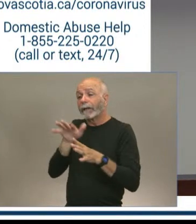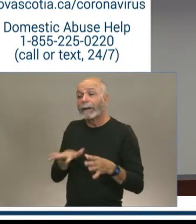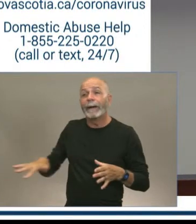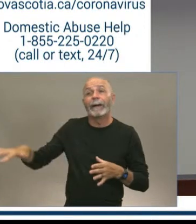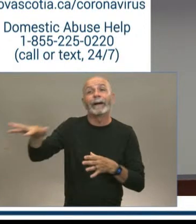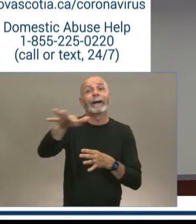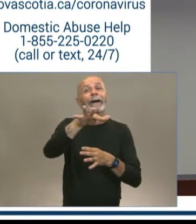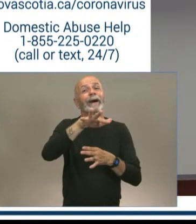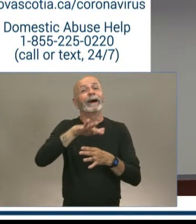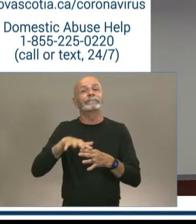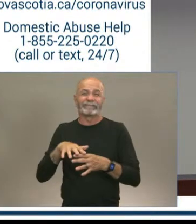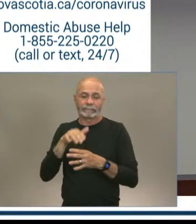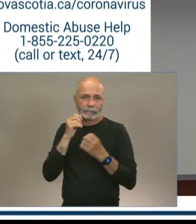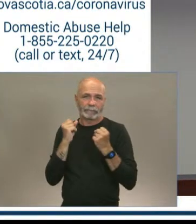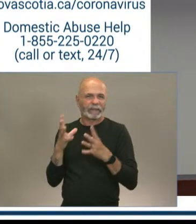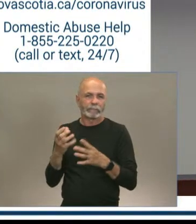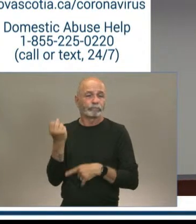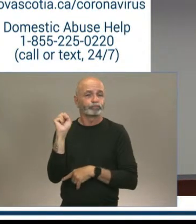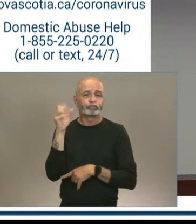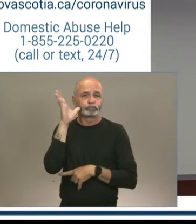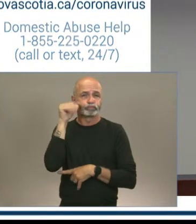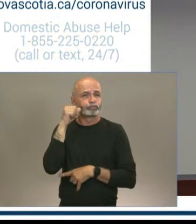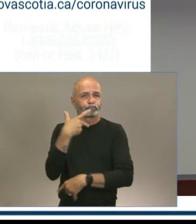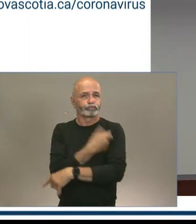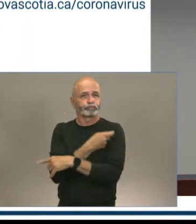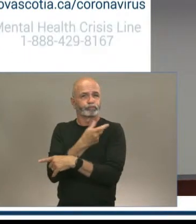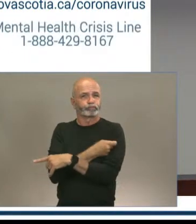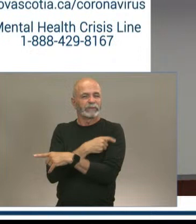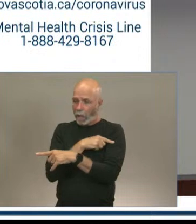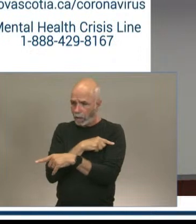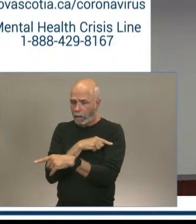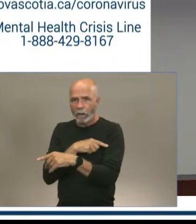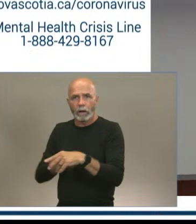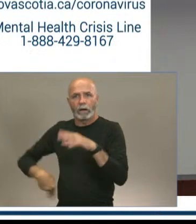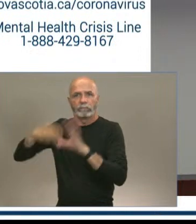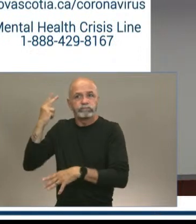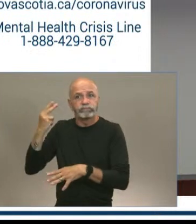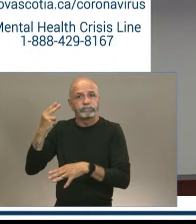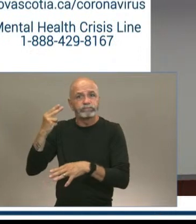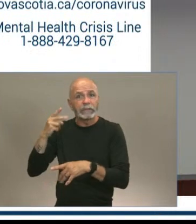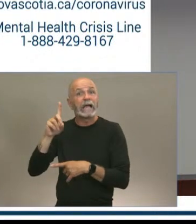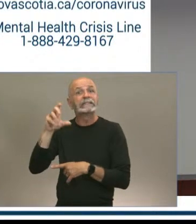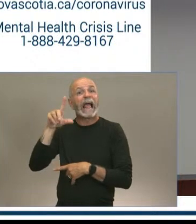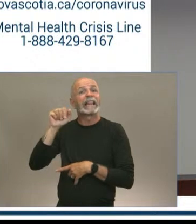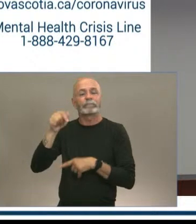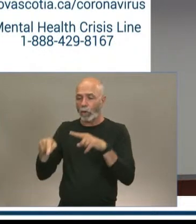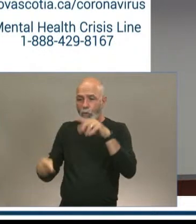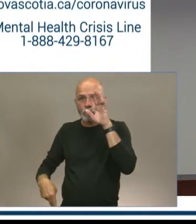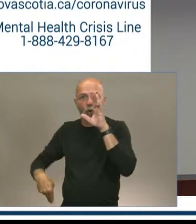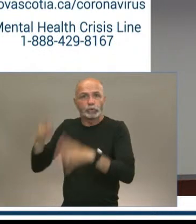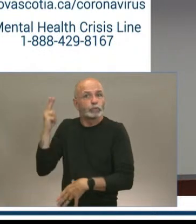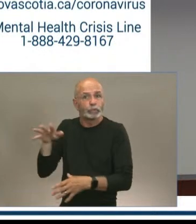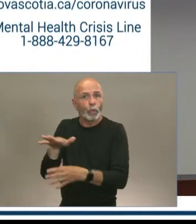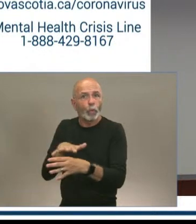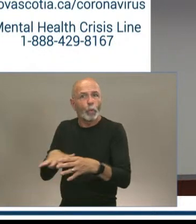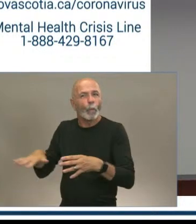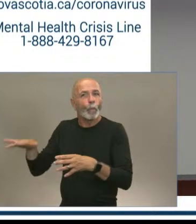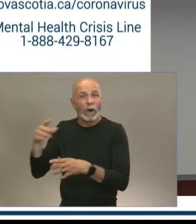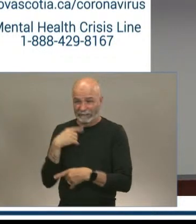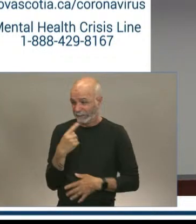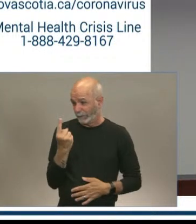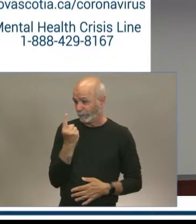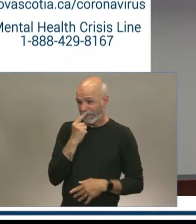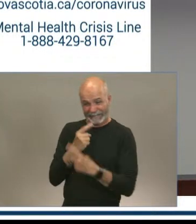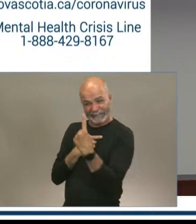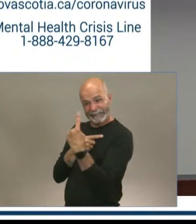uptake of vaccine. And with the Delta variant, that often means that people have a single dose of vaccine, but they're still not well